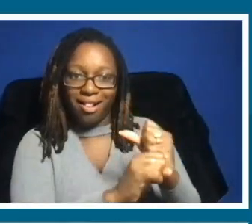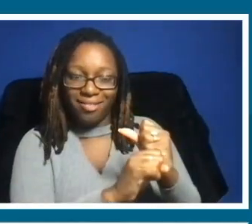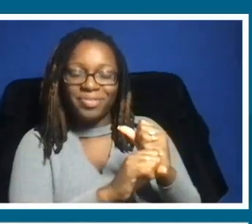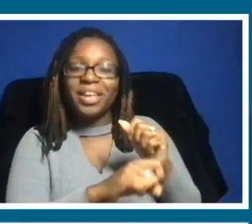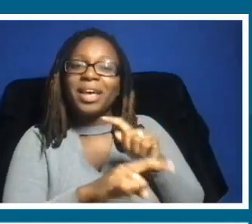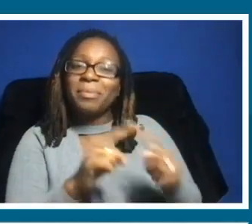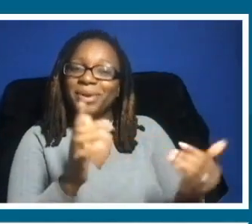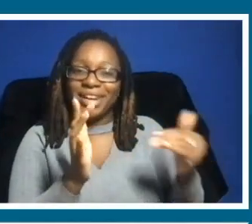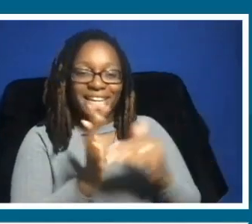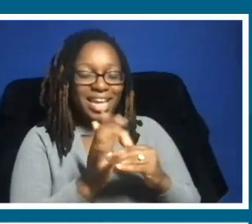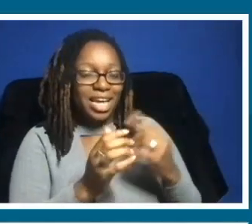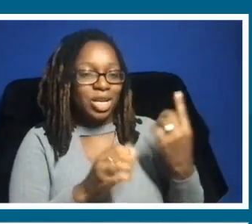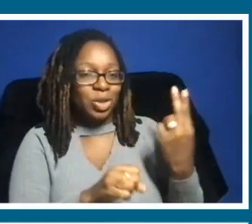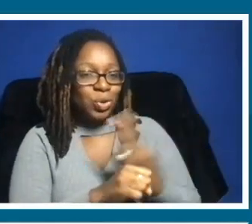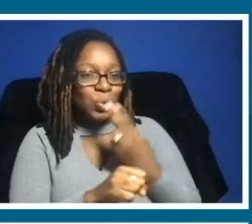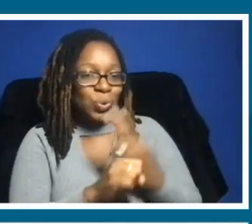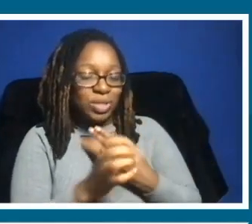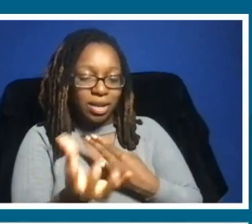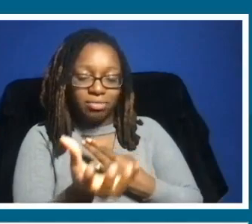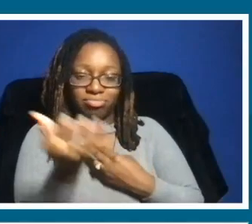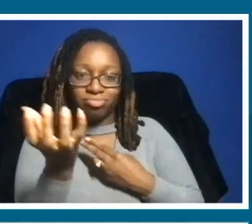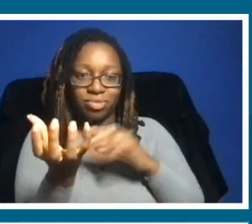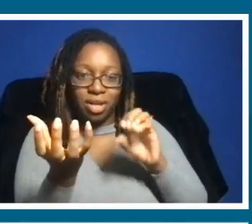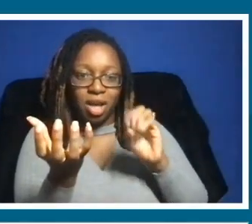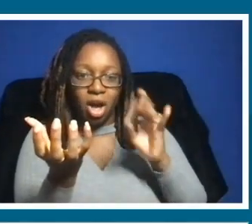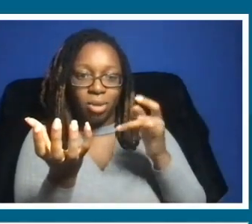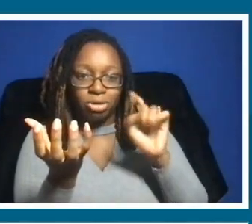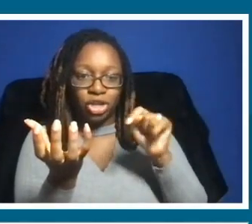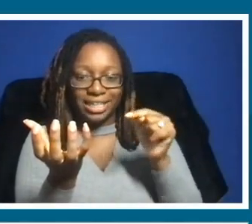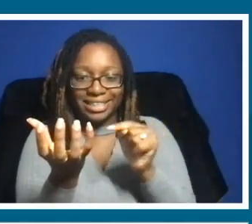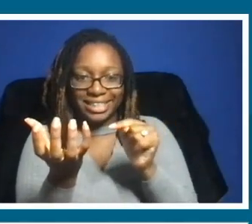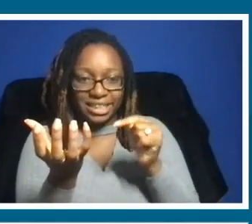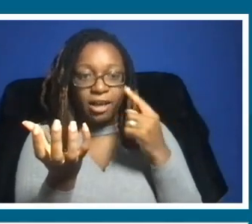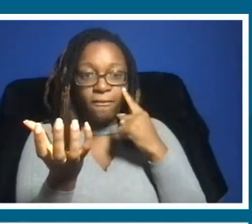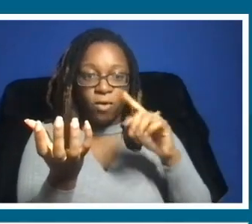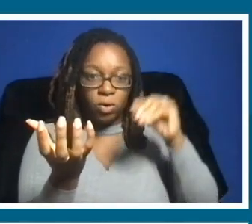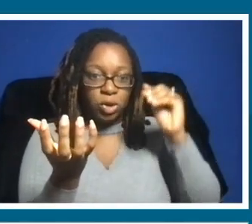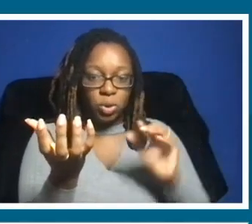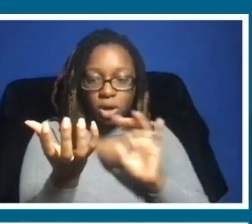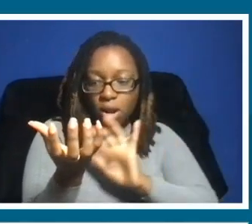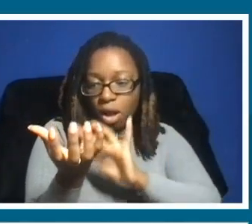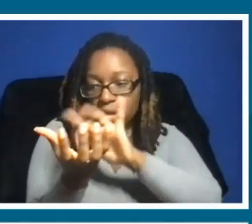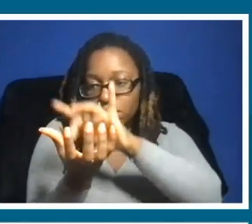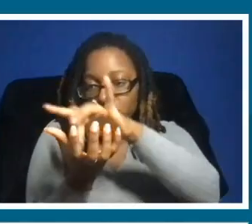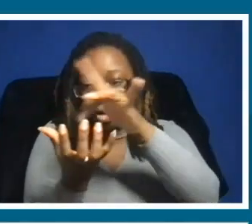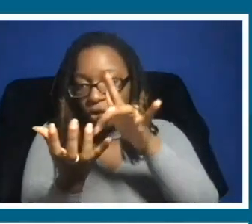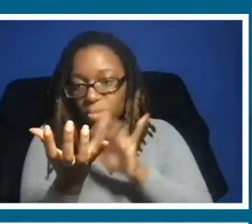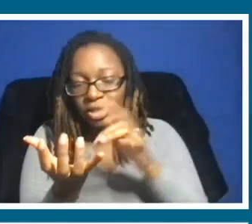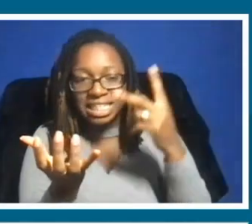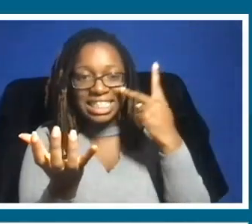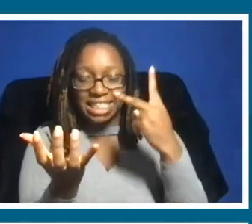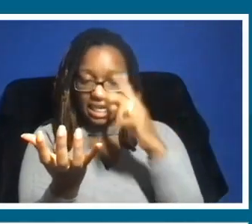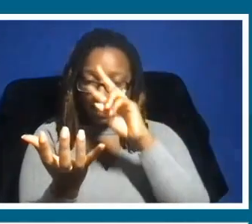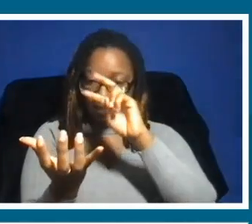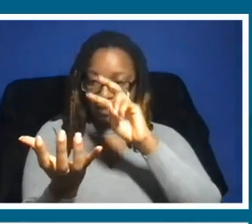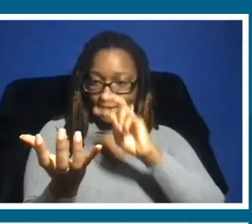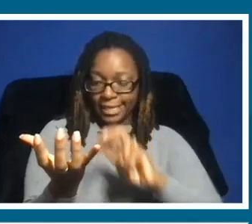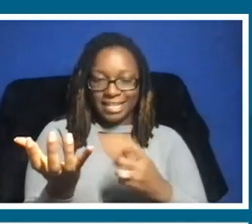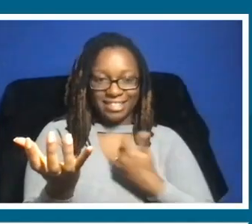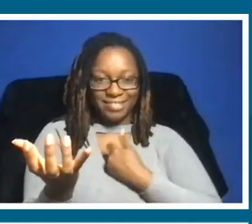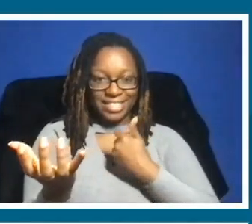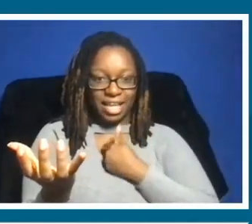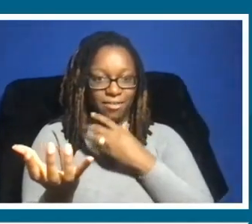is really valuable for students to be able to see themselves in their experiences and to learn about their